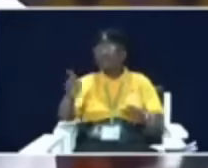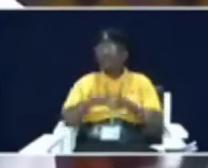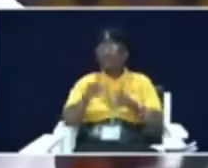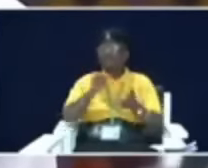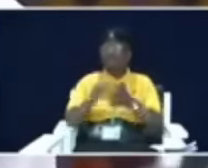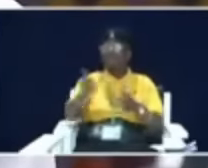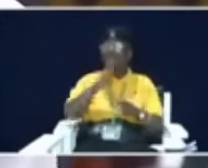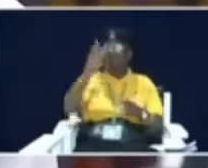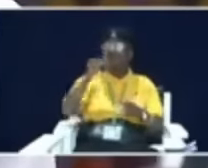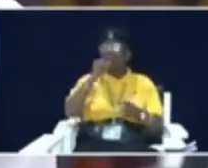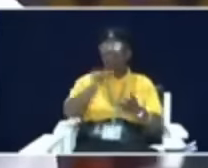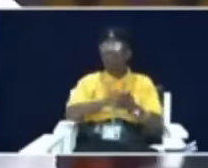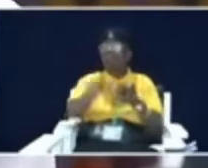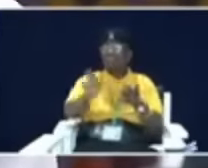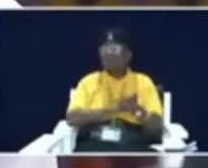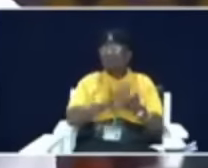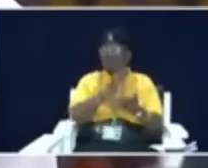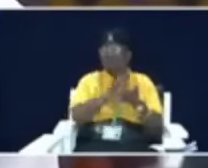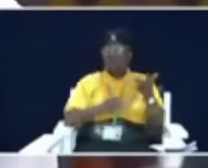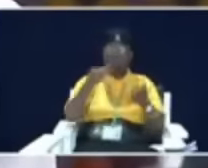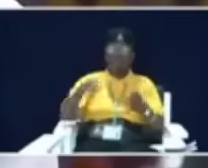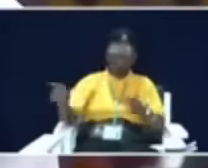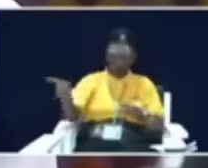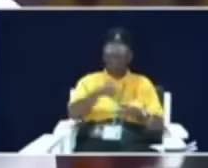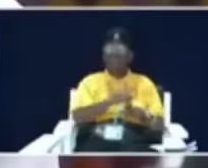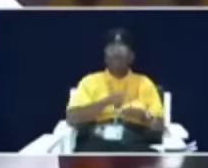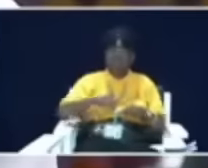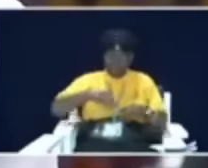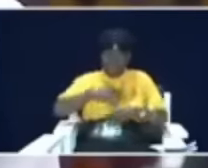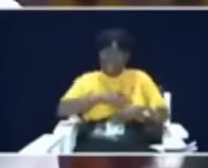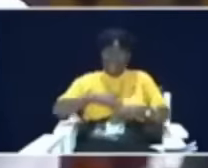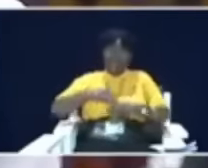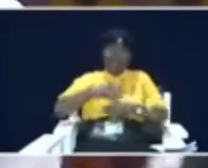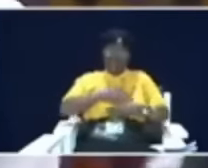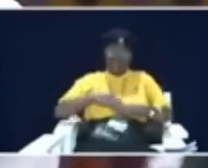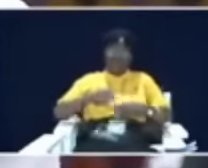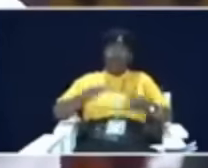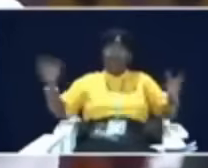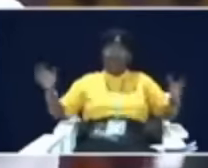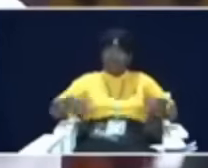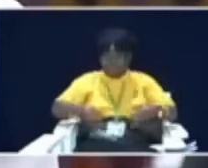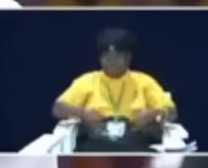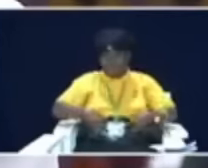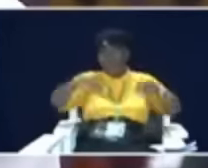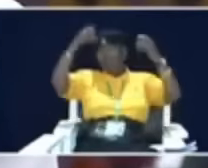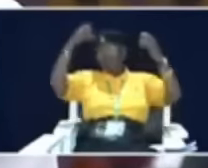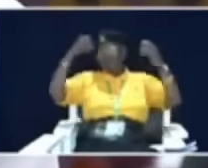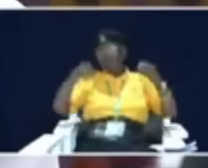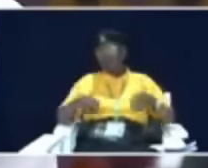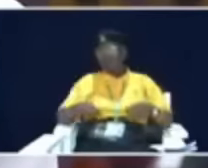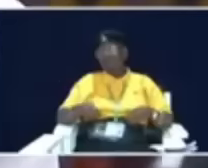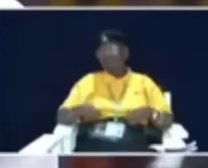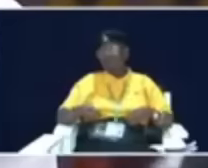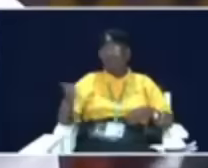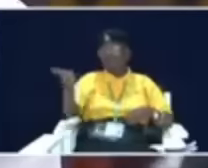Some of you enjoy being angry. You have a violent